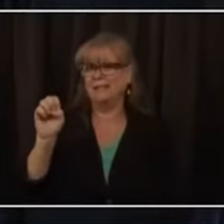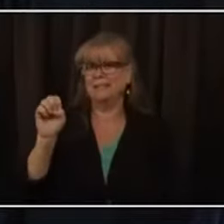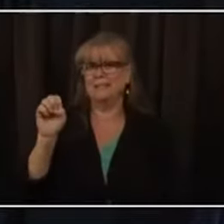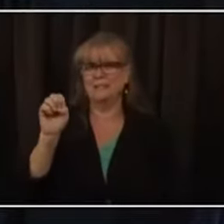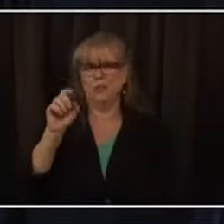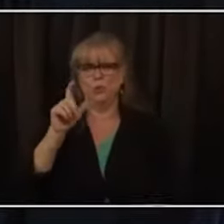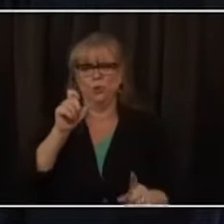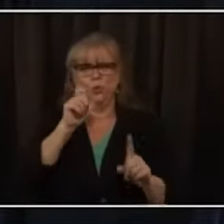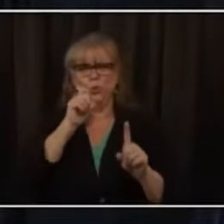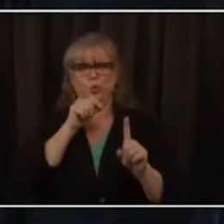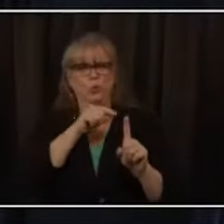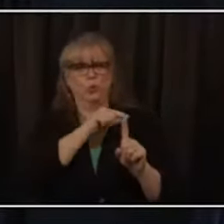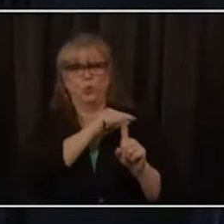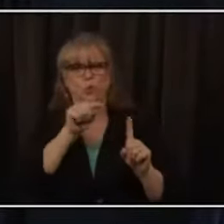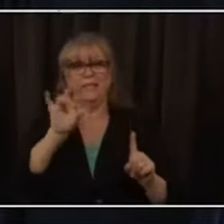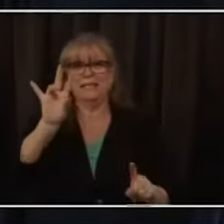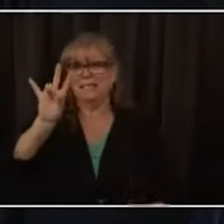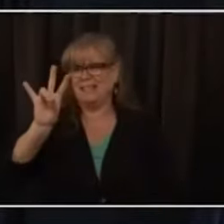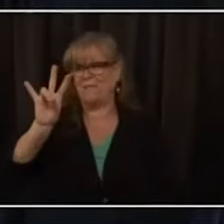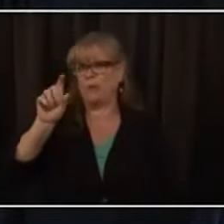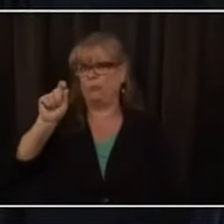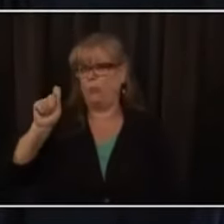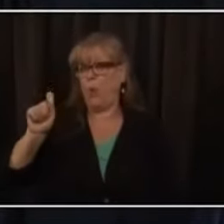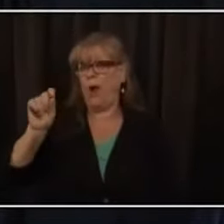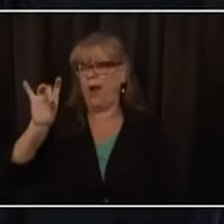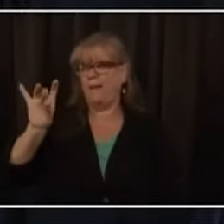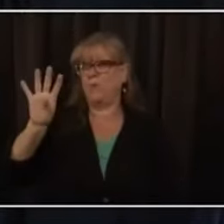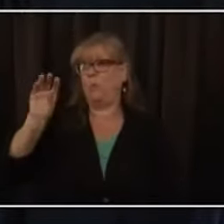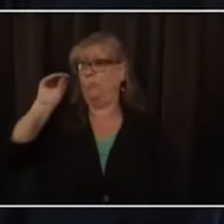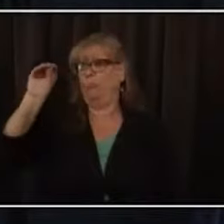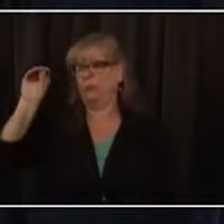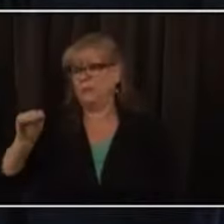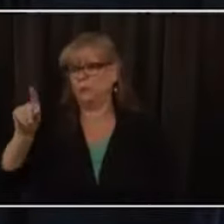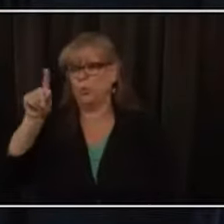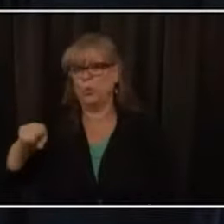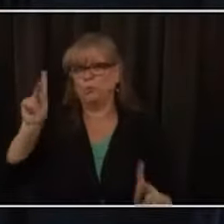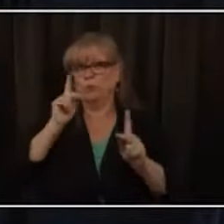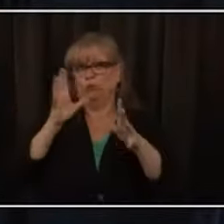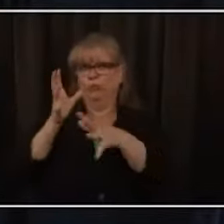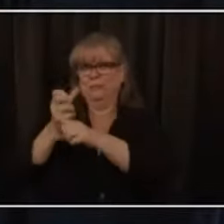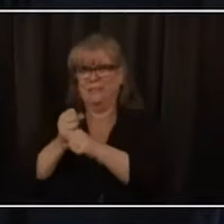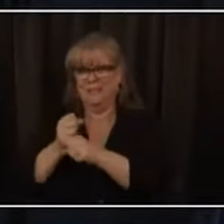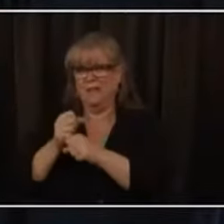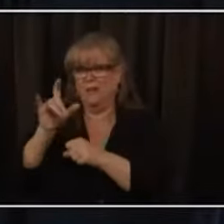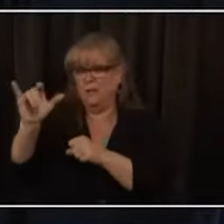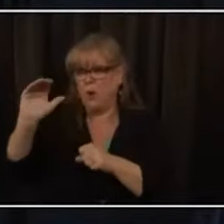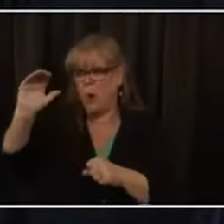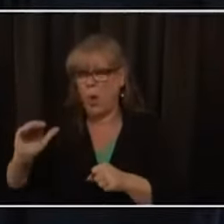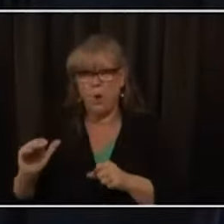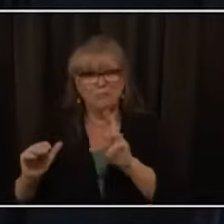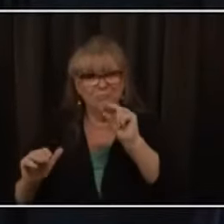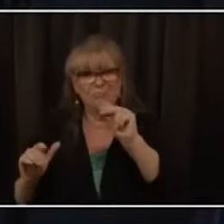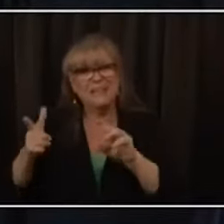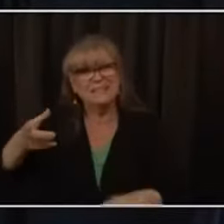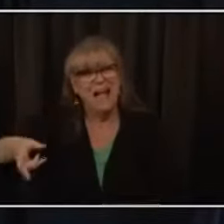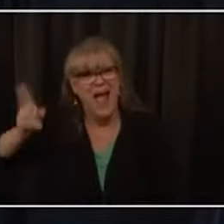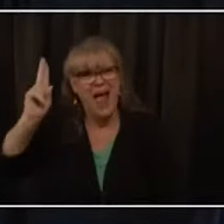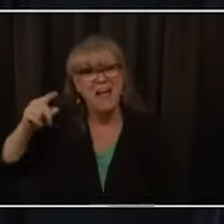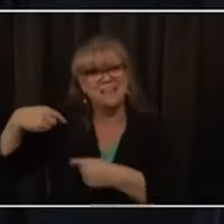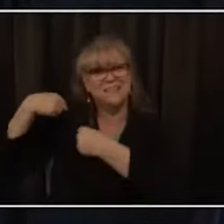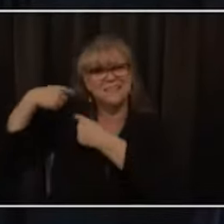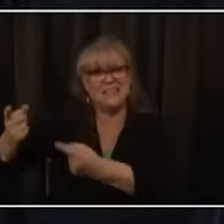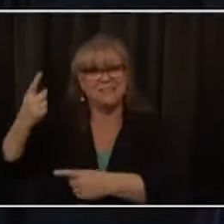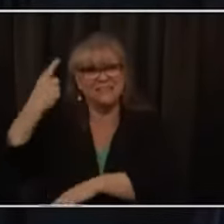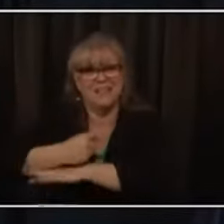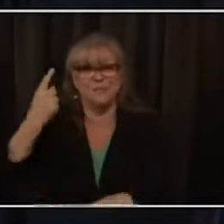spiked to 7.84%. That's the highest daily positivity rate we've had in some time. The 7-day positivity number,